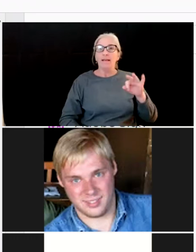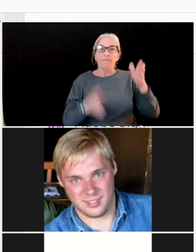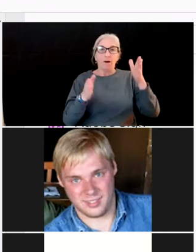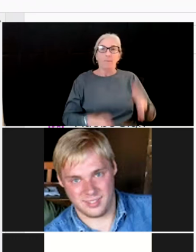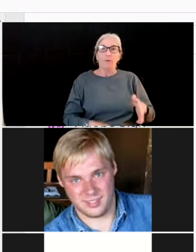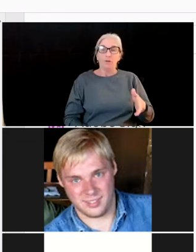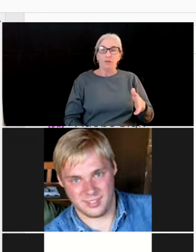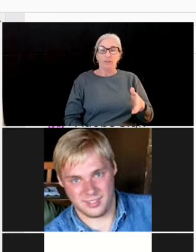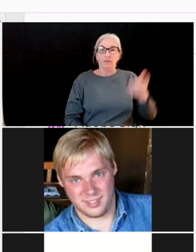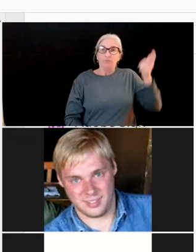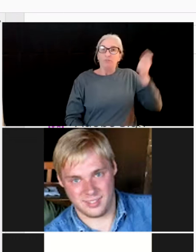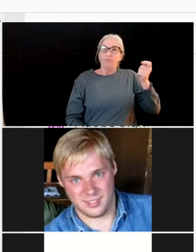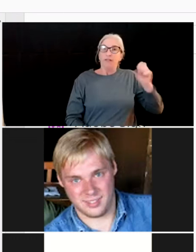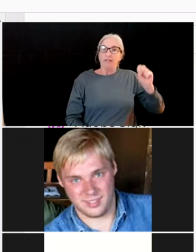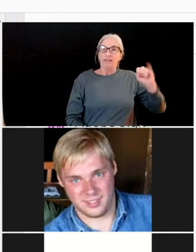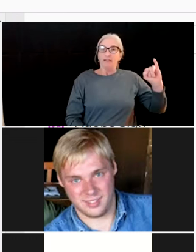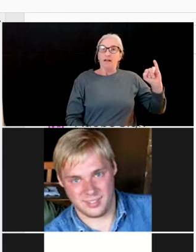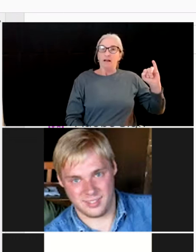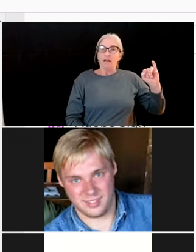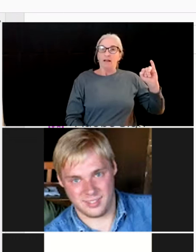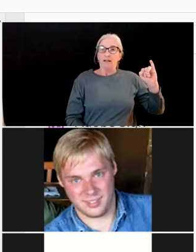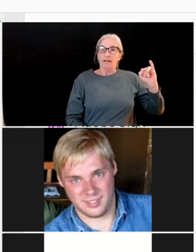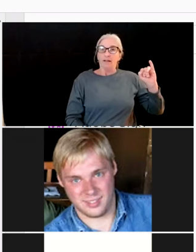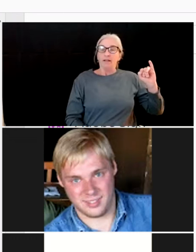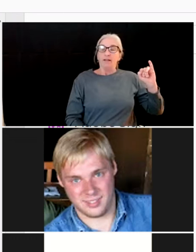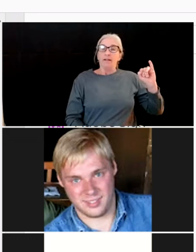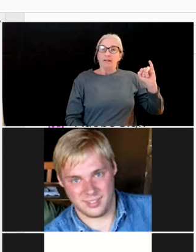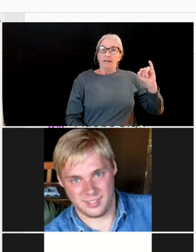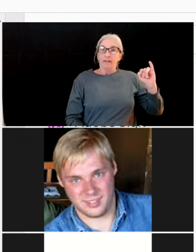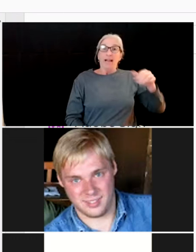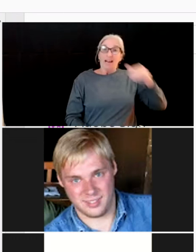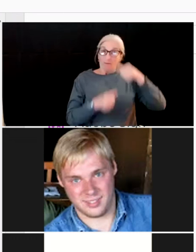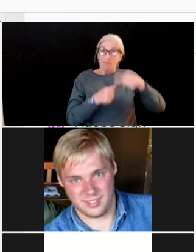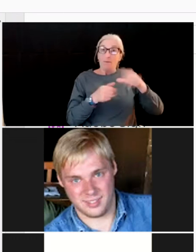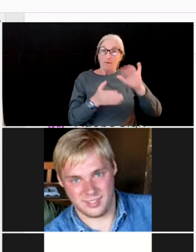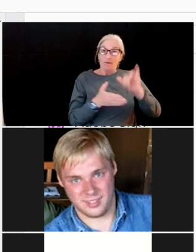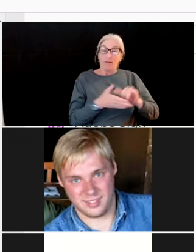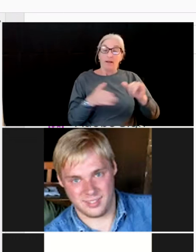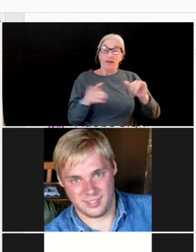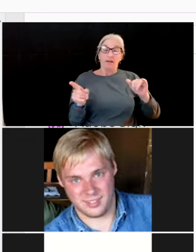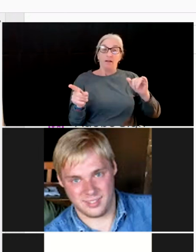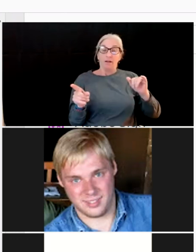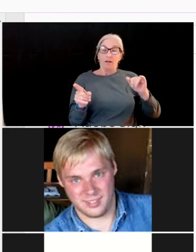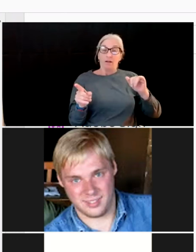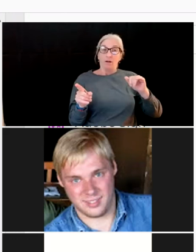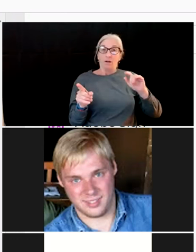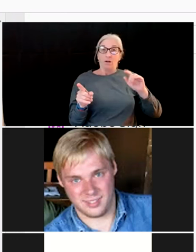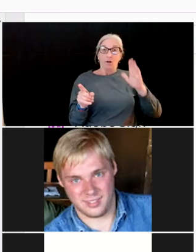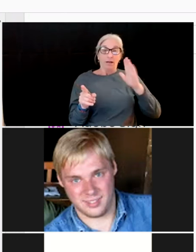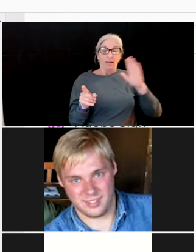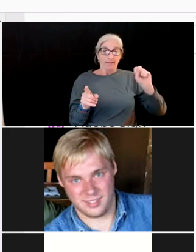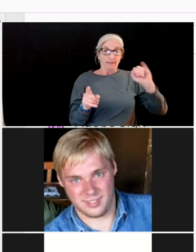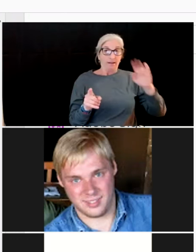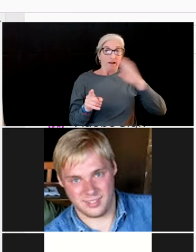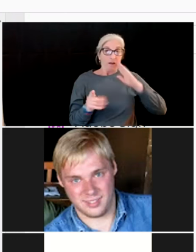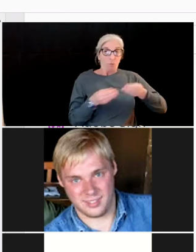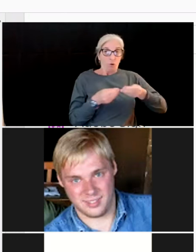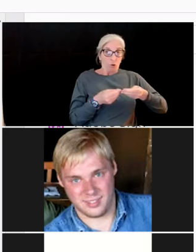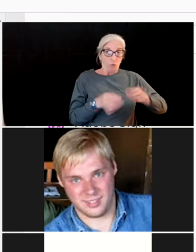because it does impact as a general rule, SSI $1 for every two, SSI folks should report at least every